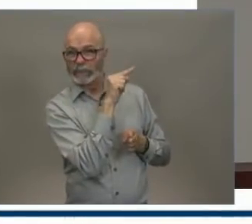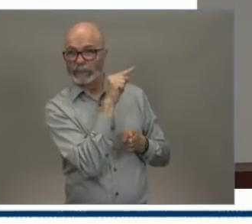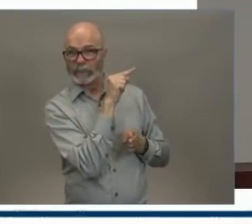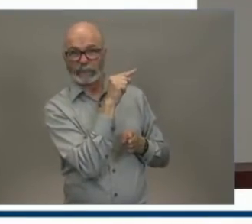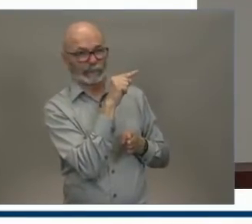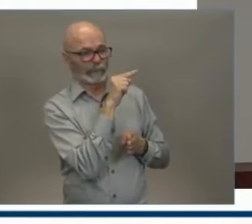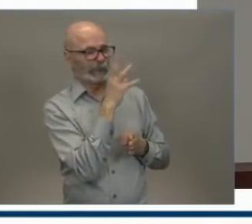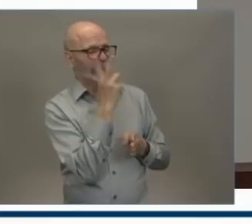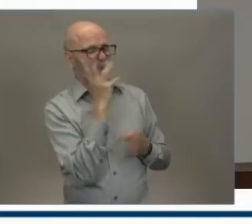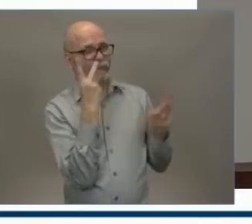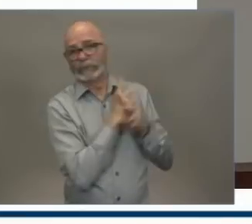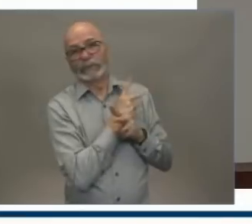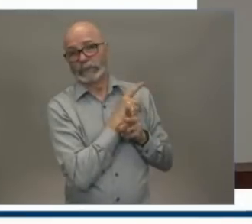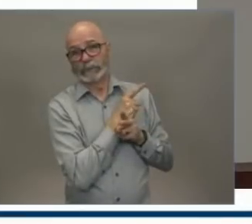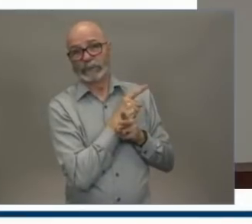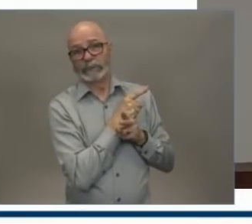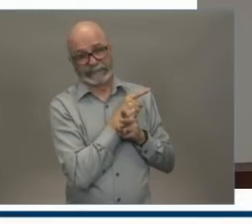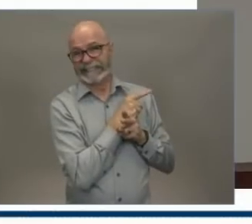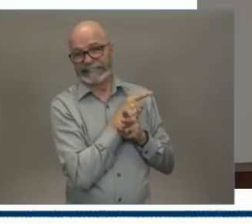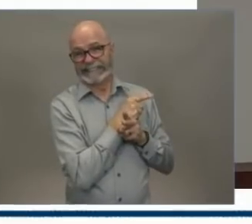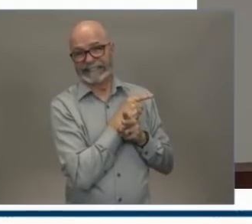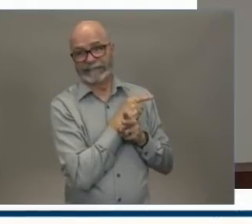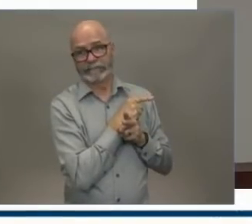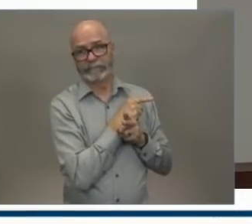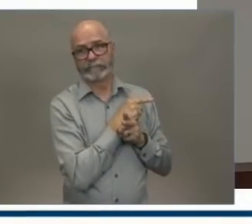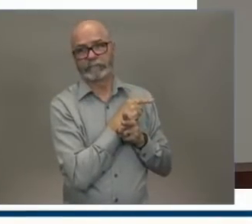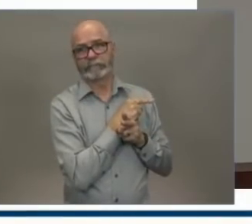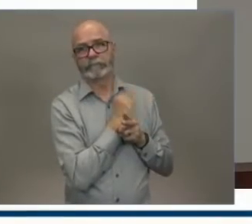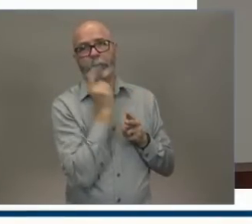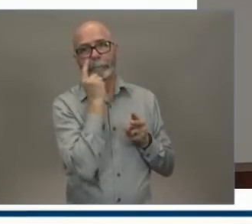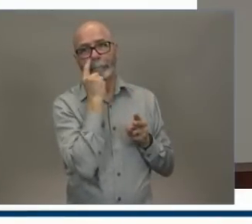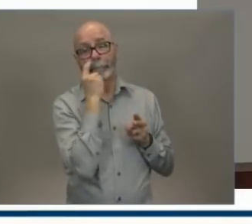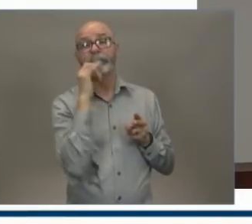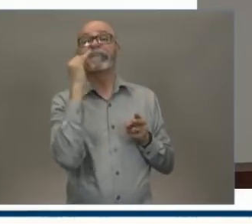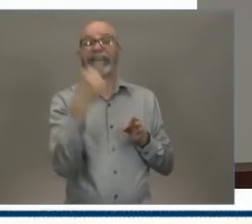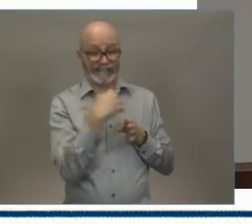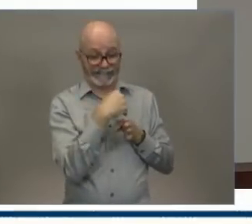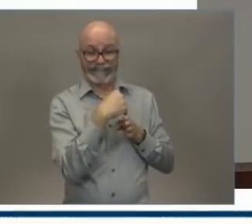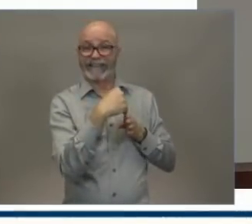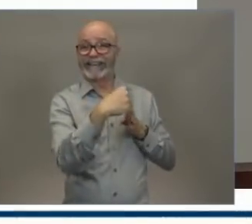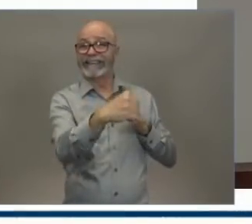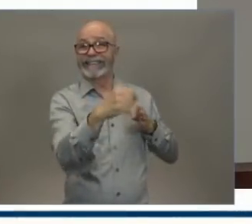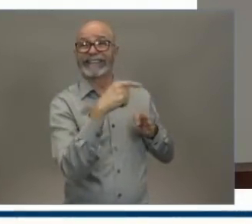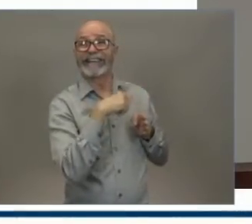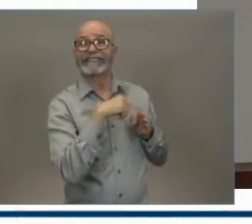as folks know, we reinstated restrictions on our border with New Brunswick on January 9th.